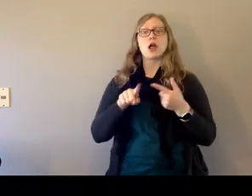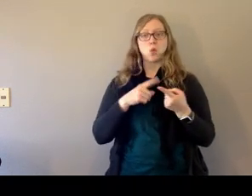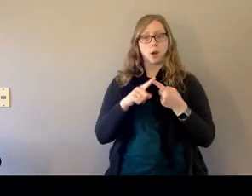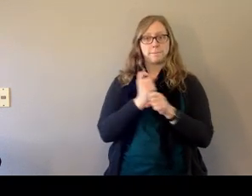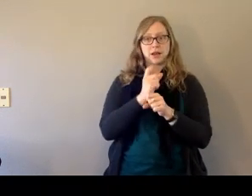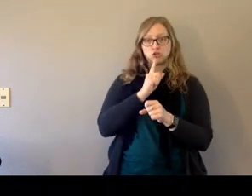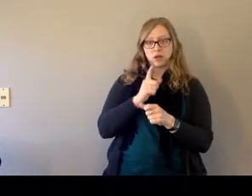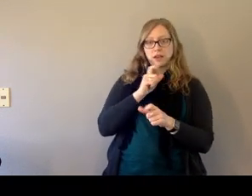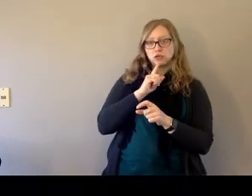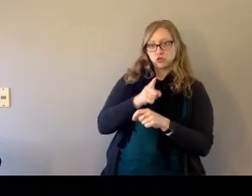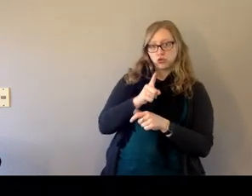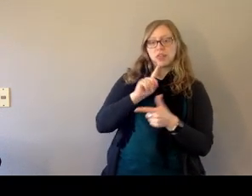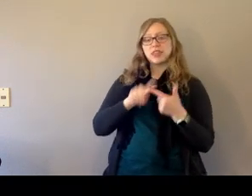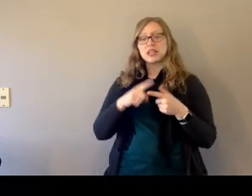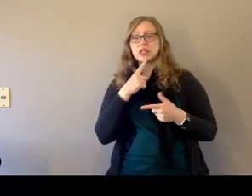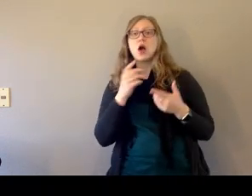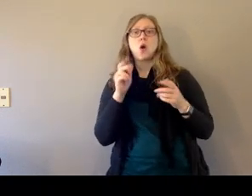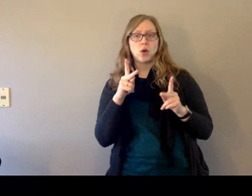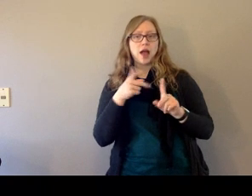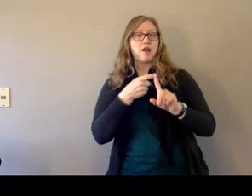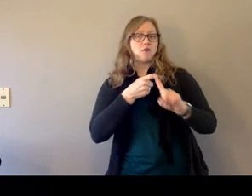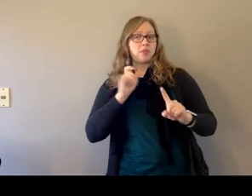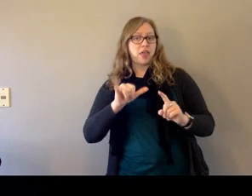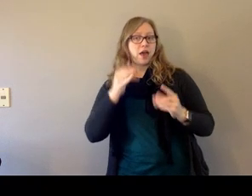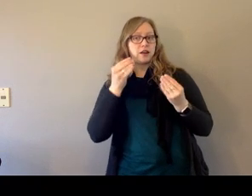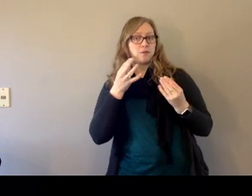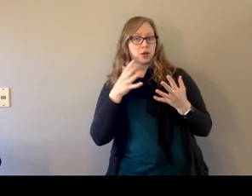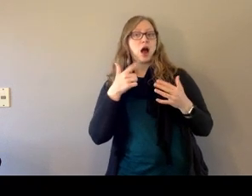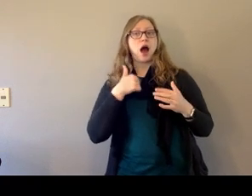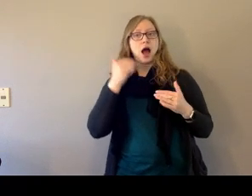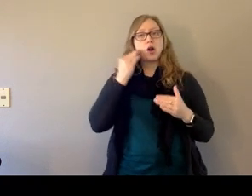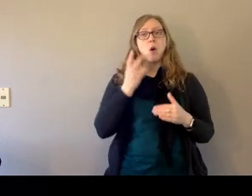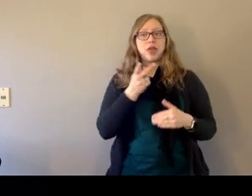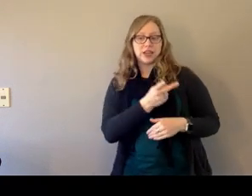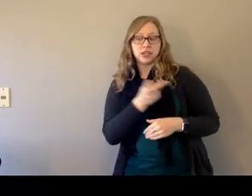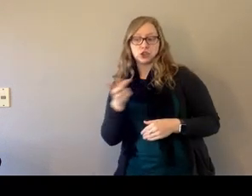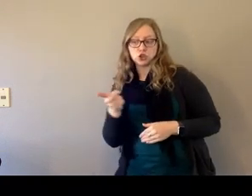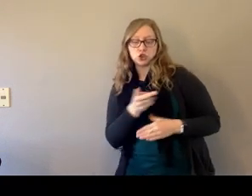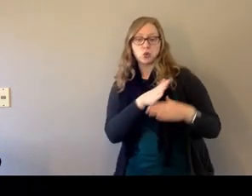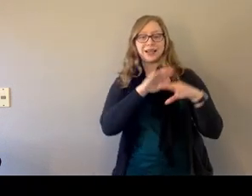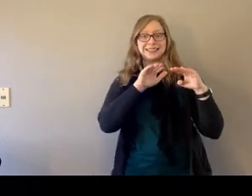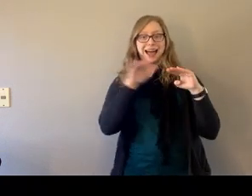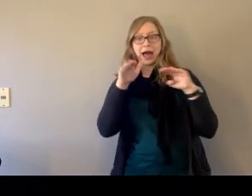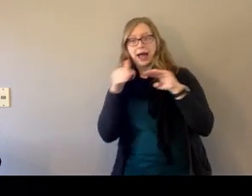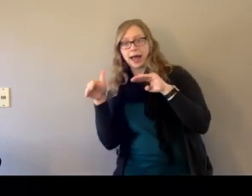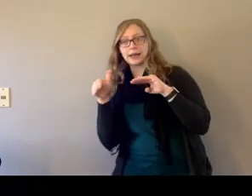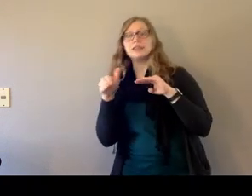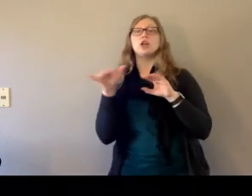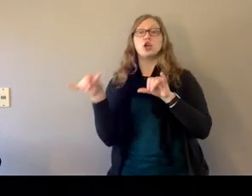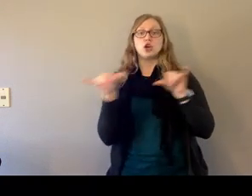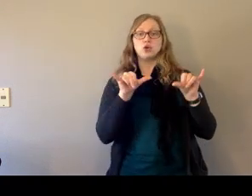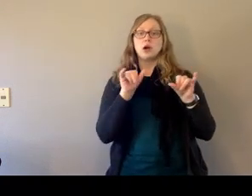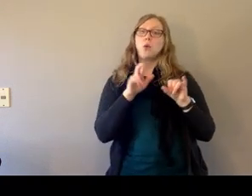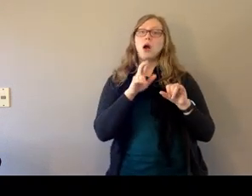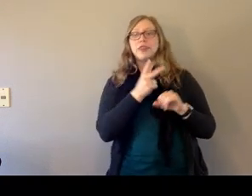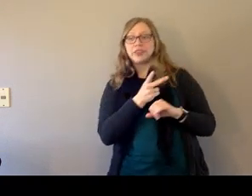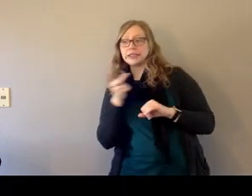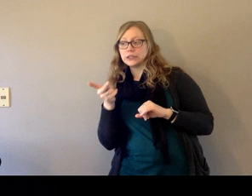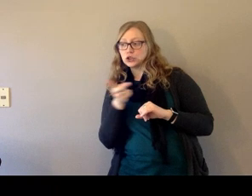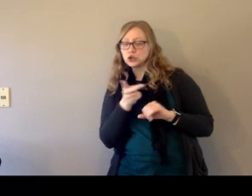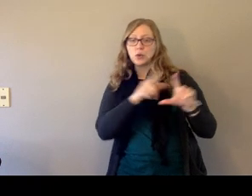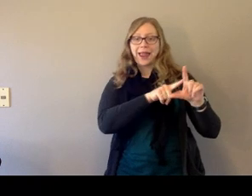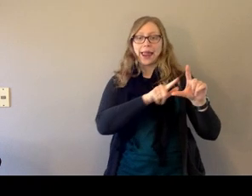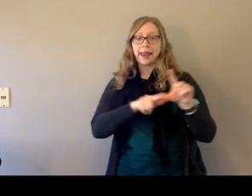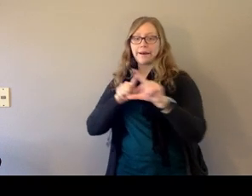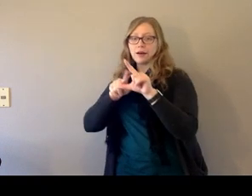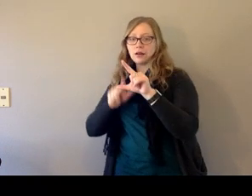are congruent. Or based on that, I know these two angles are congruent. So this is abbreviated all the time. So when